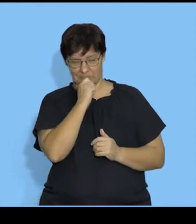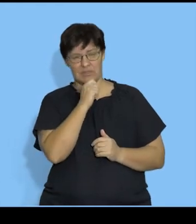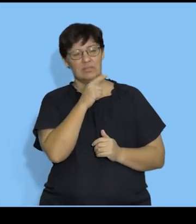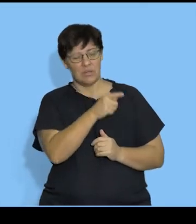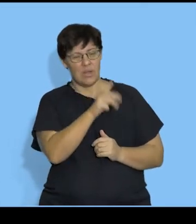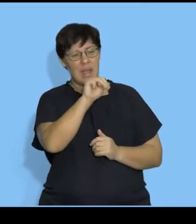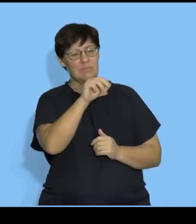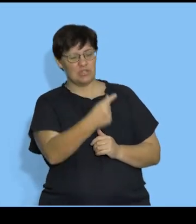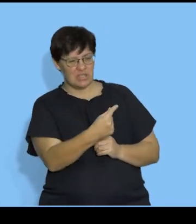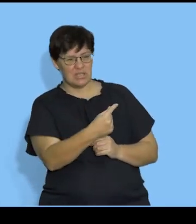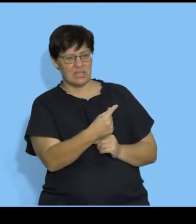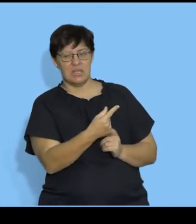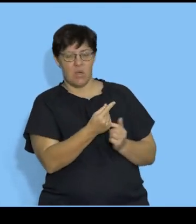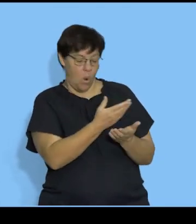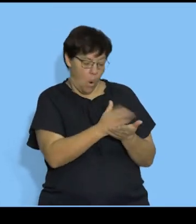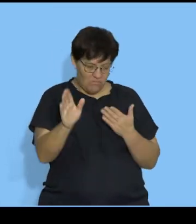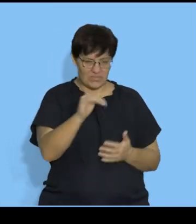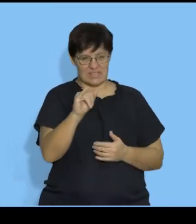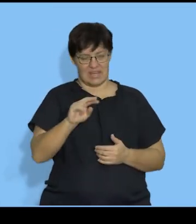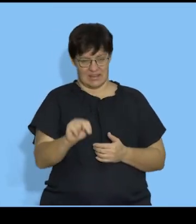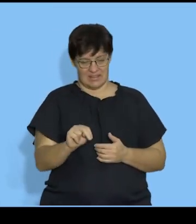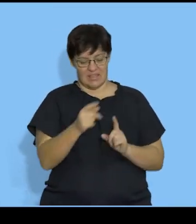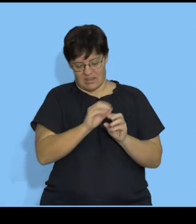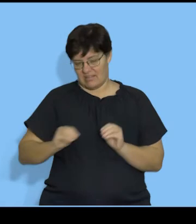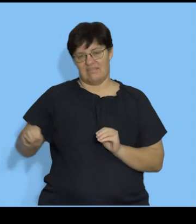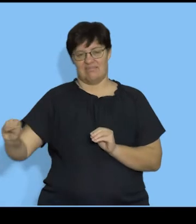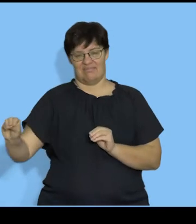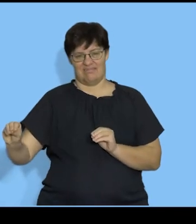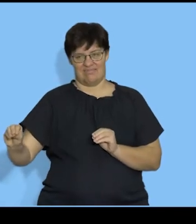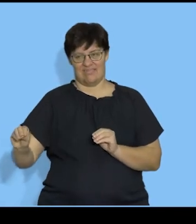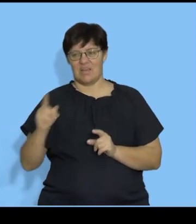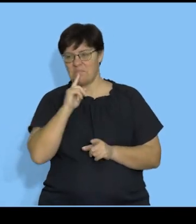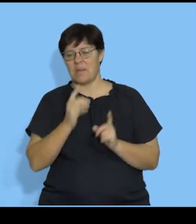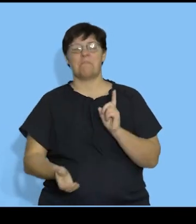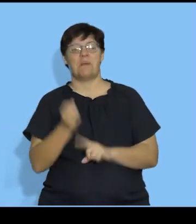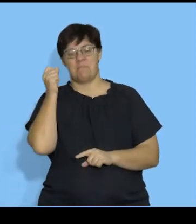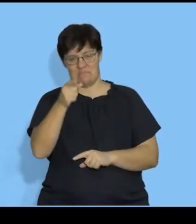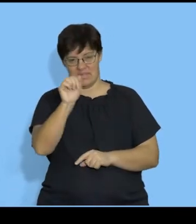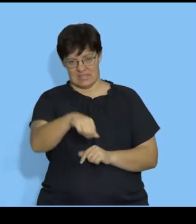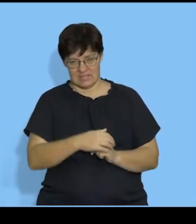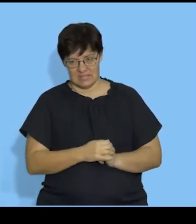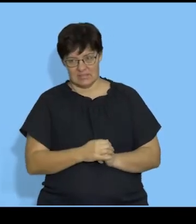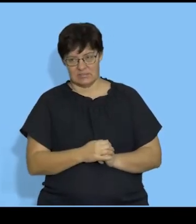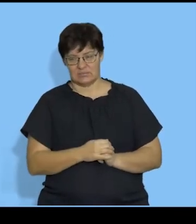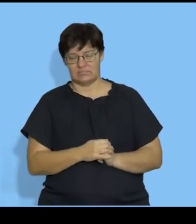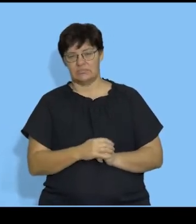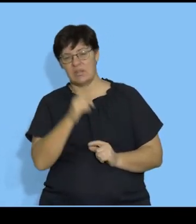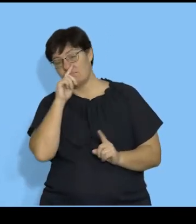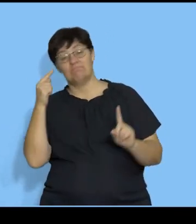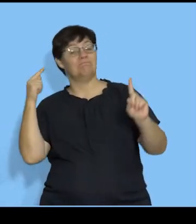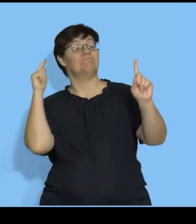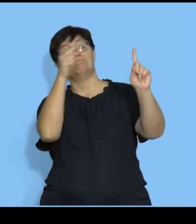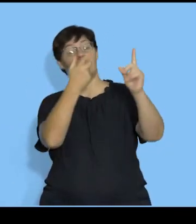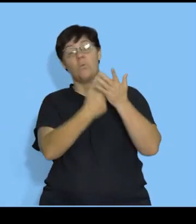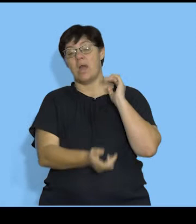displays zinc from the solution. Yes, according to that reaction, we've managed to arrive at that. Okay. Now predict what would happen.